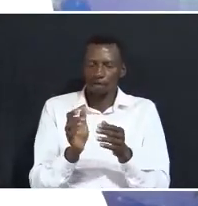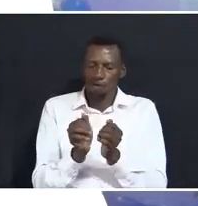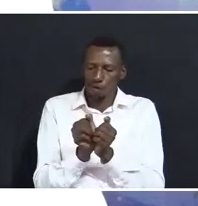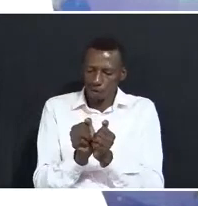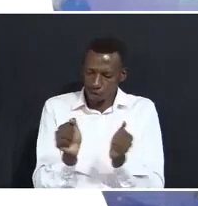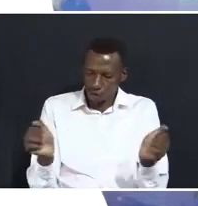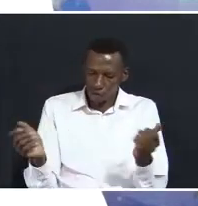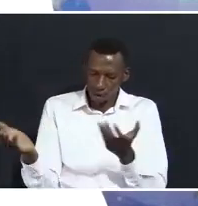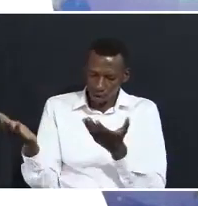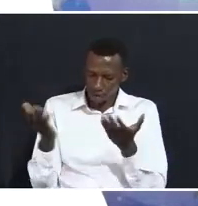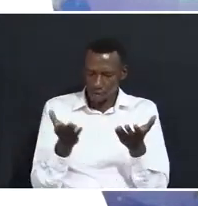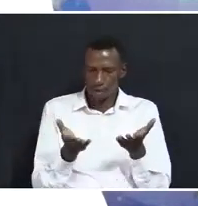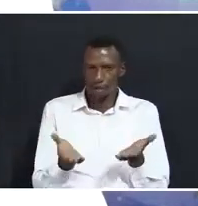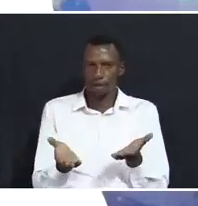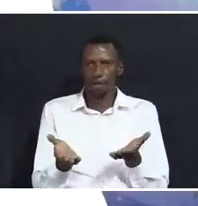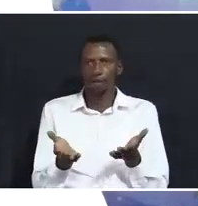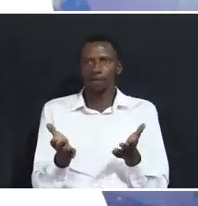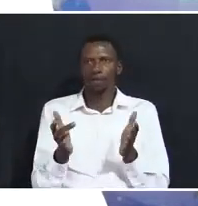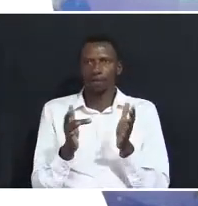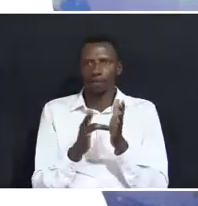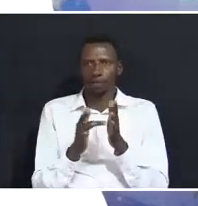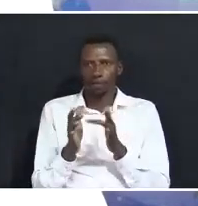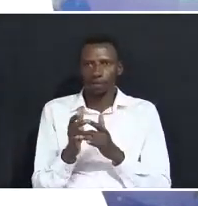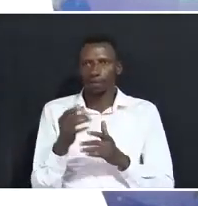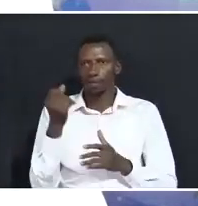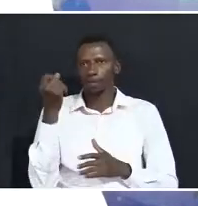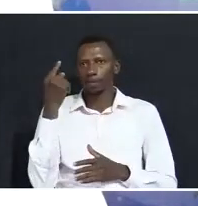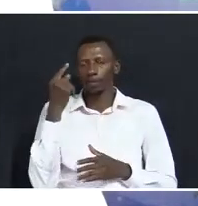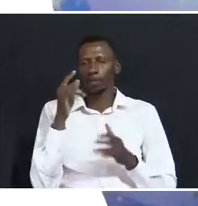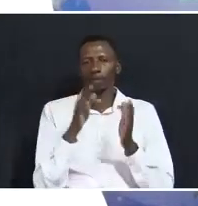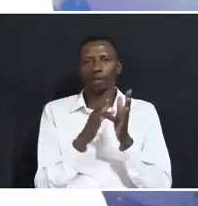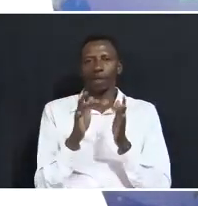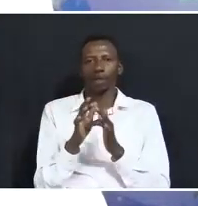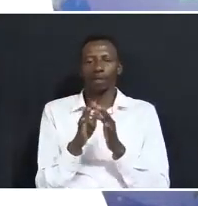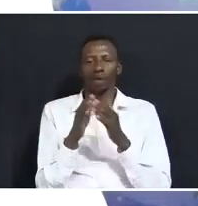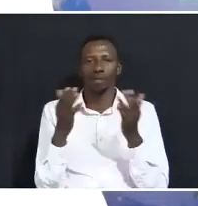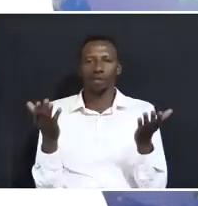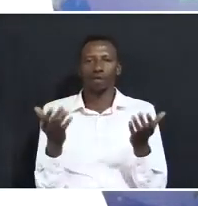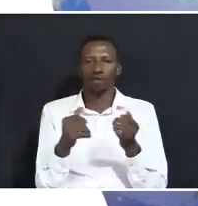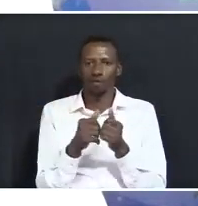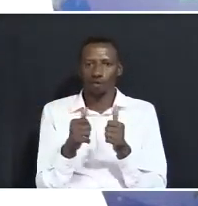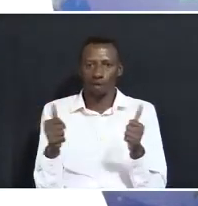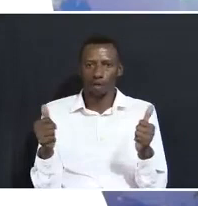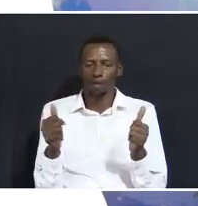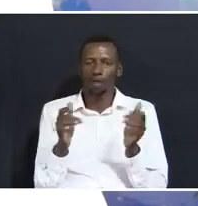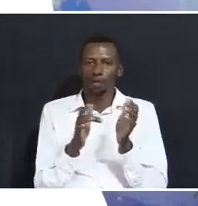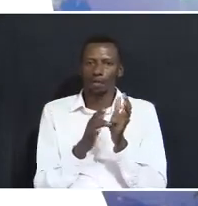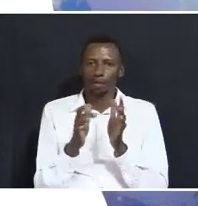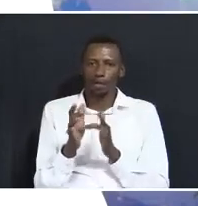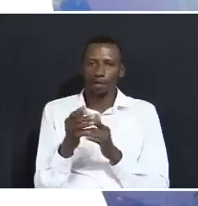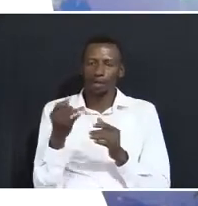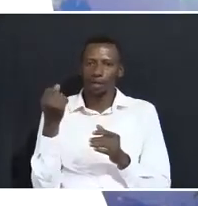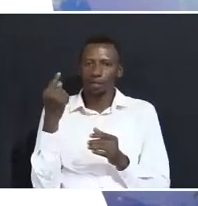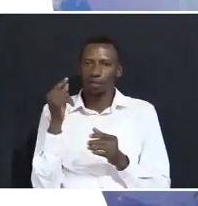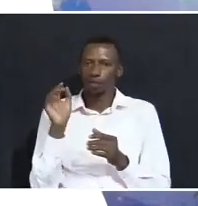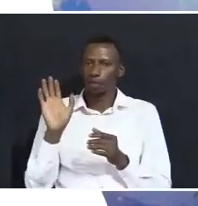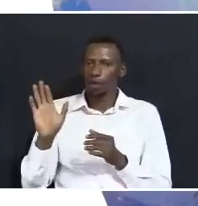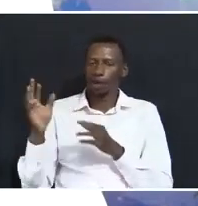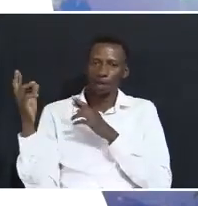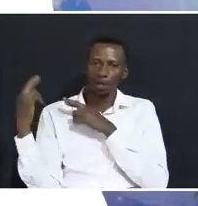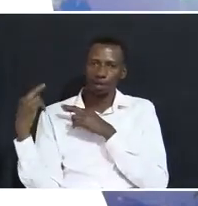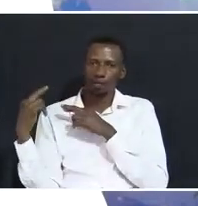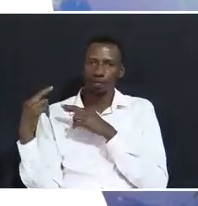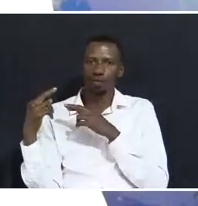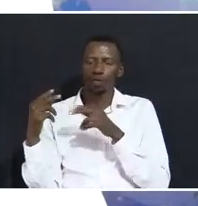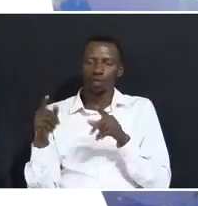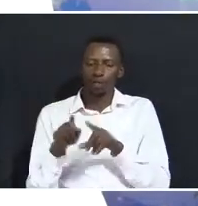Jesus understood the scripture. Jesus understood his assignment and how it had been stipulated in